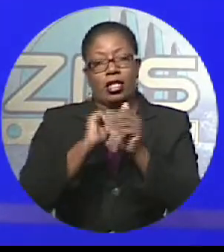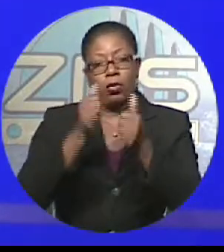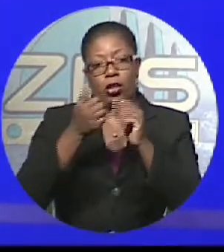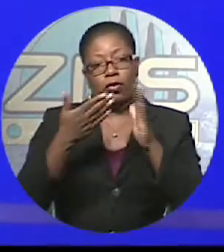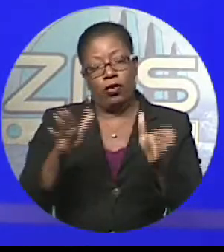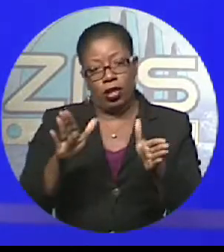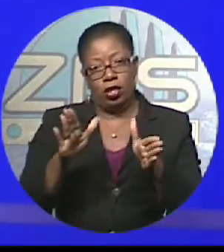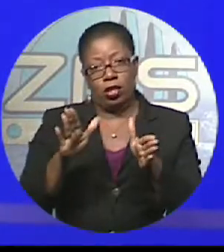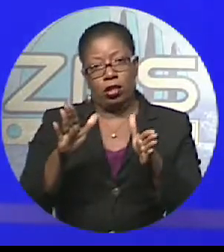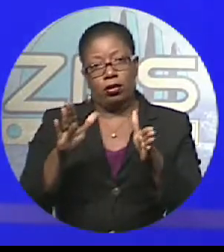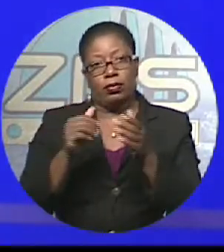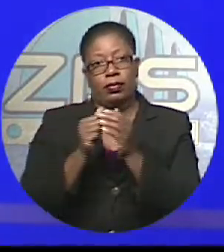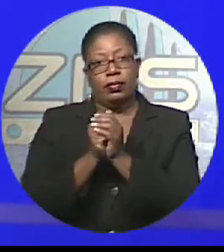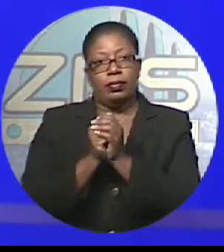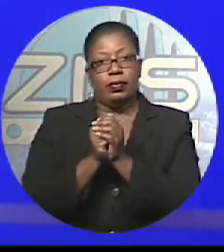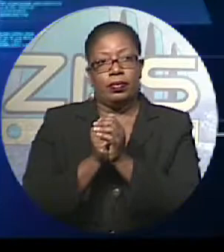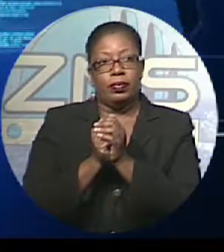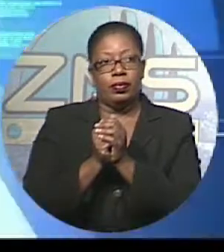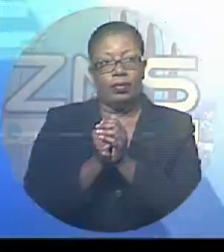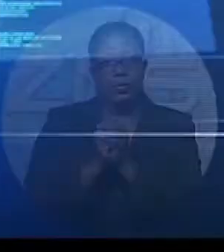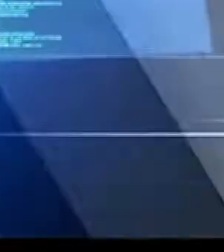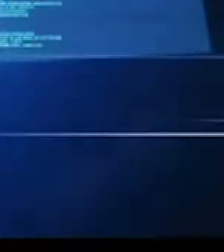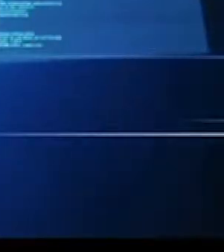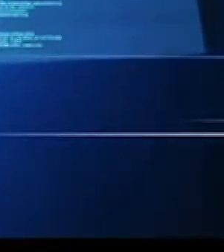The Bahamas Tonight will continue after the break.